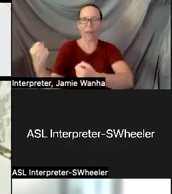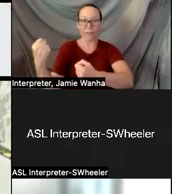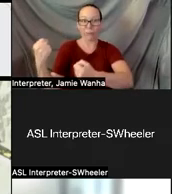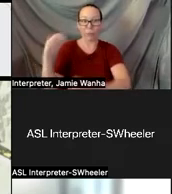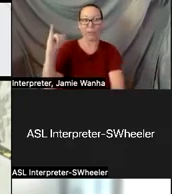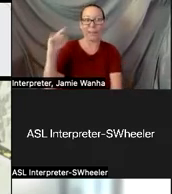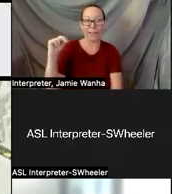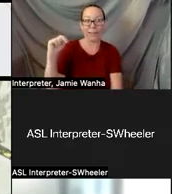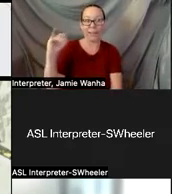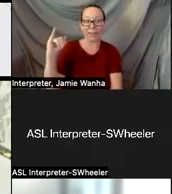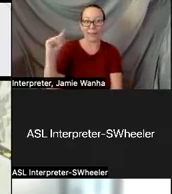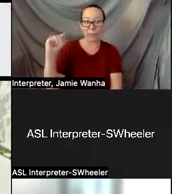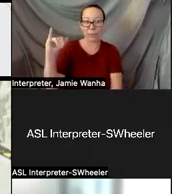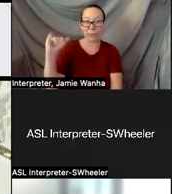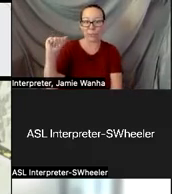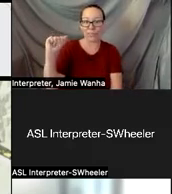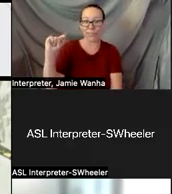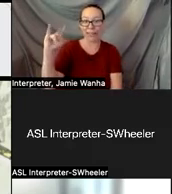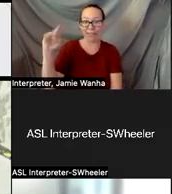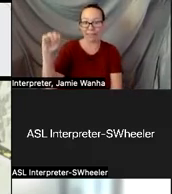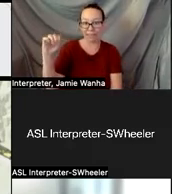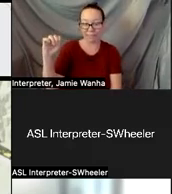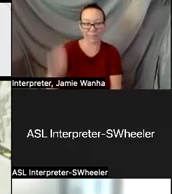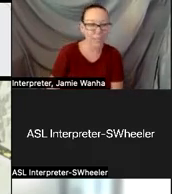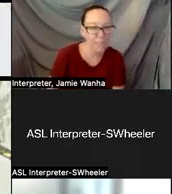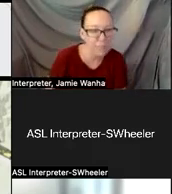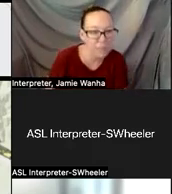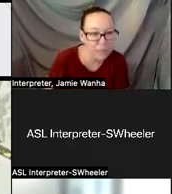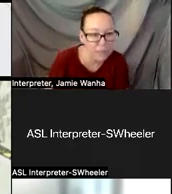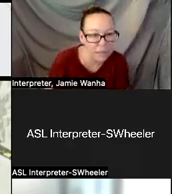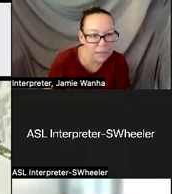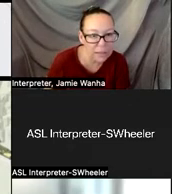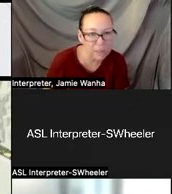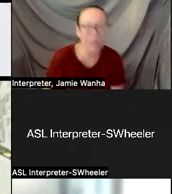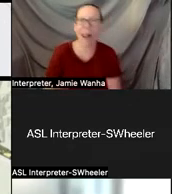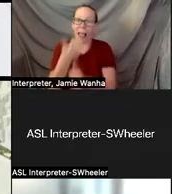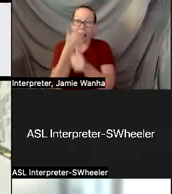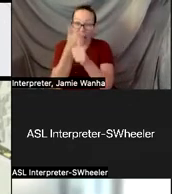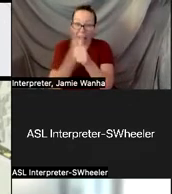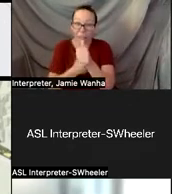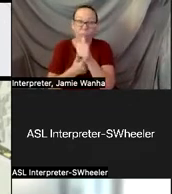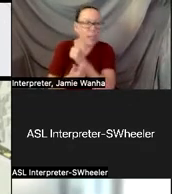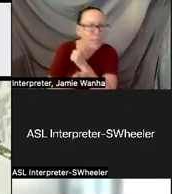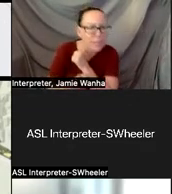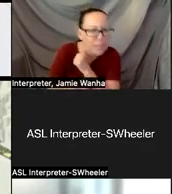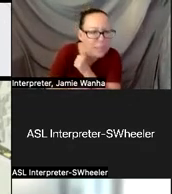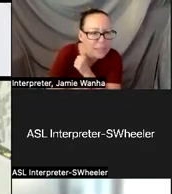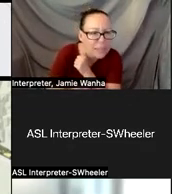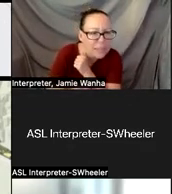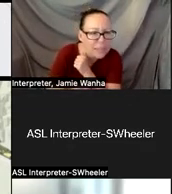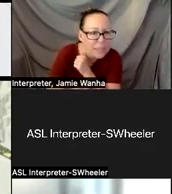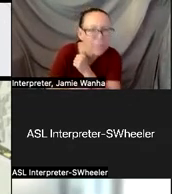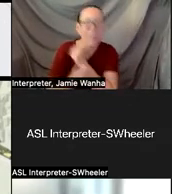California not only does their government job, but during a disaster is a disaster service worker. So we